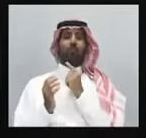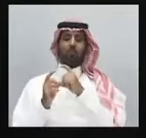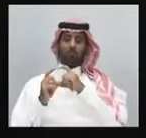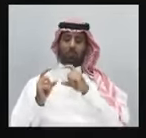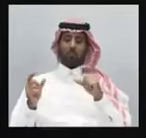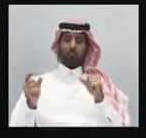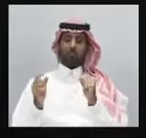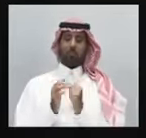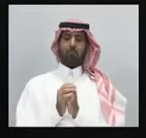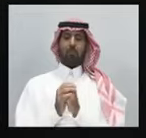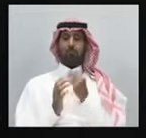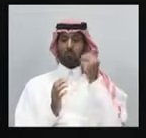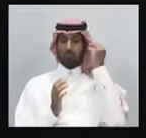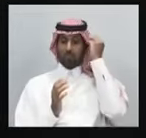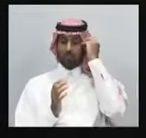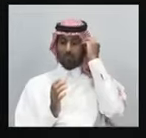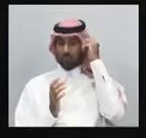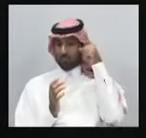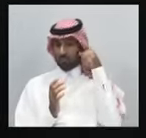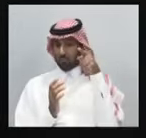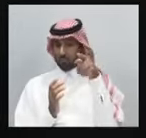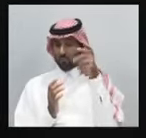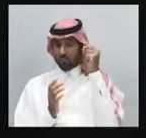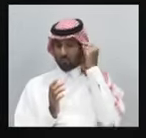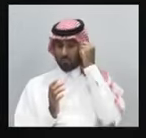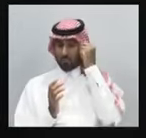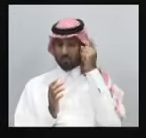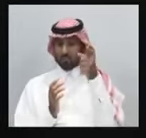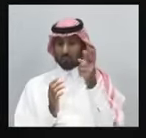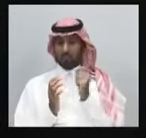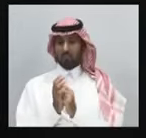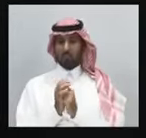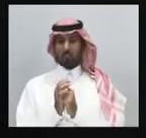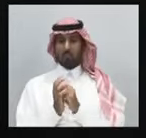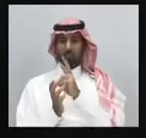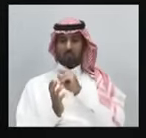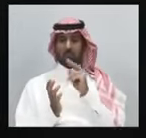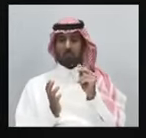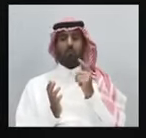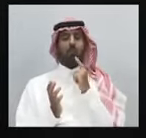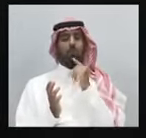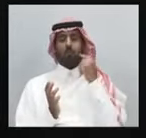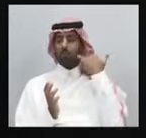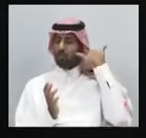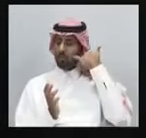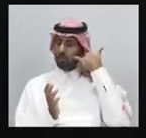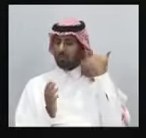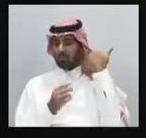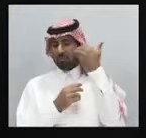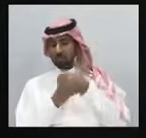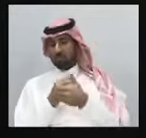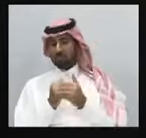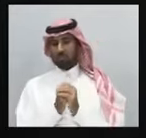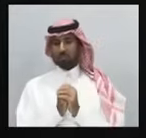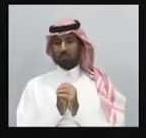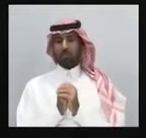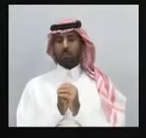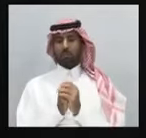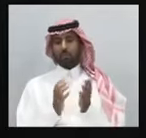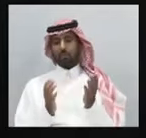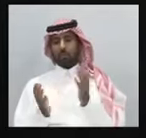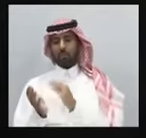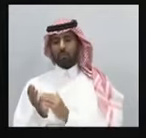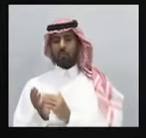details, with your information, so they will get to know and contact you. So these they are. On